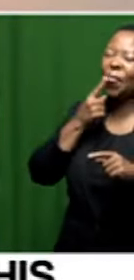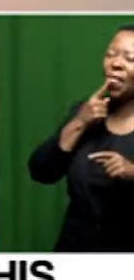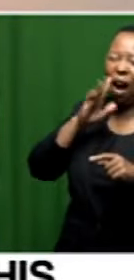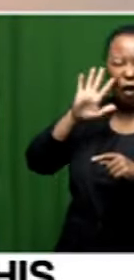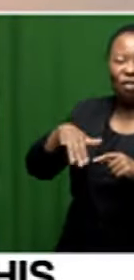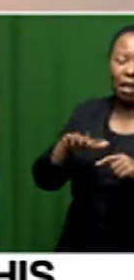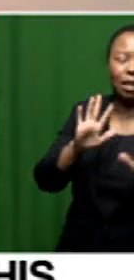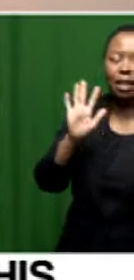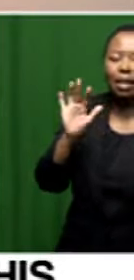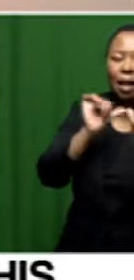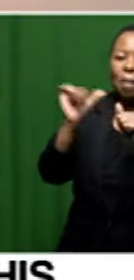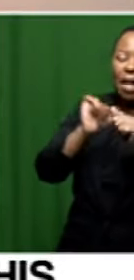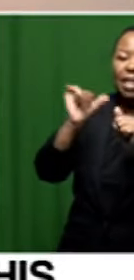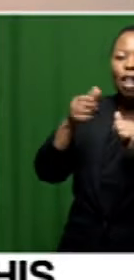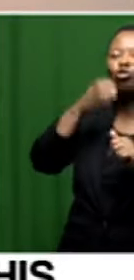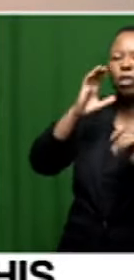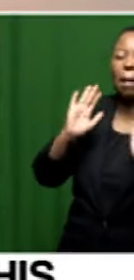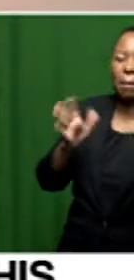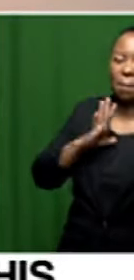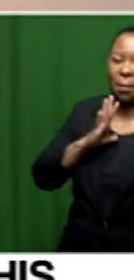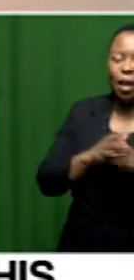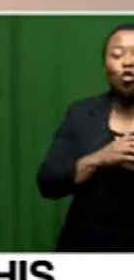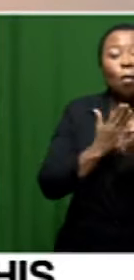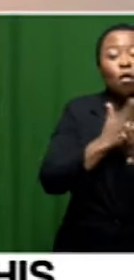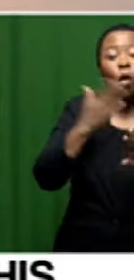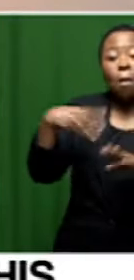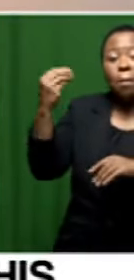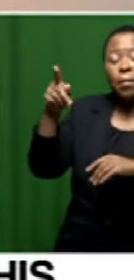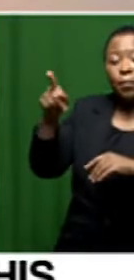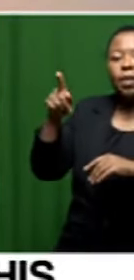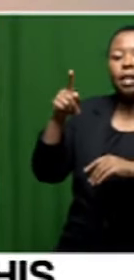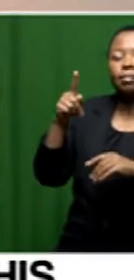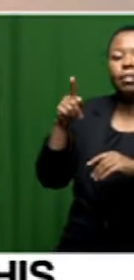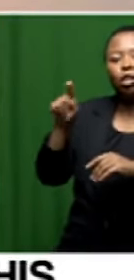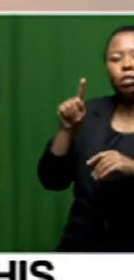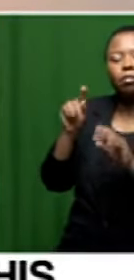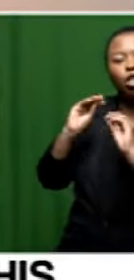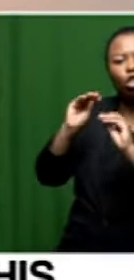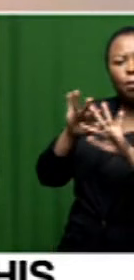It's an awful taste. No, I'd rather than just drink it. Just before I let you go, quick tips ahead of winter.